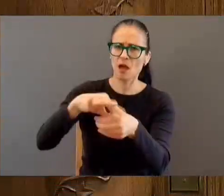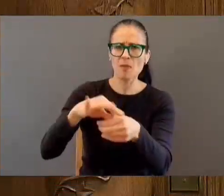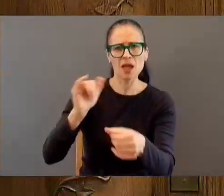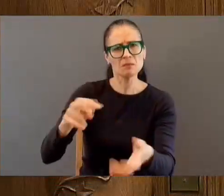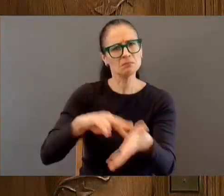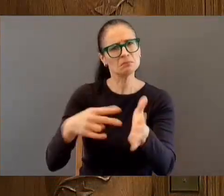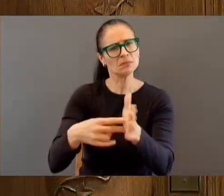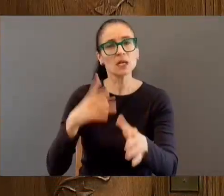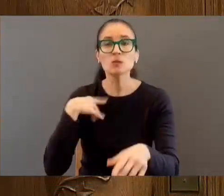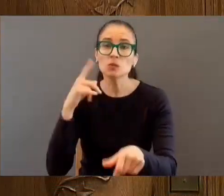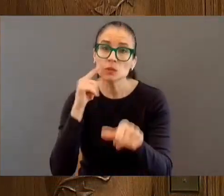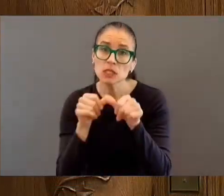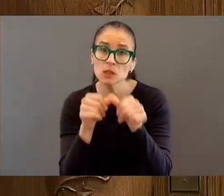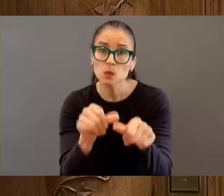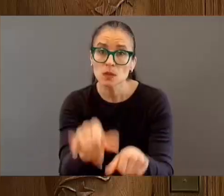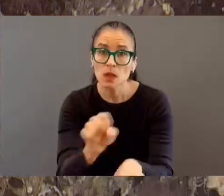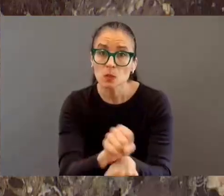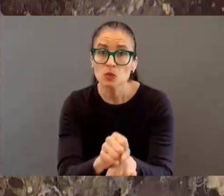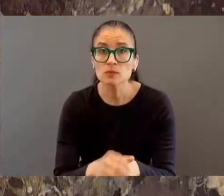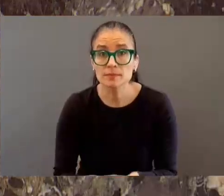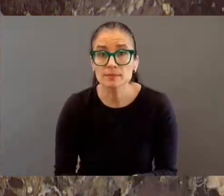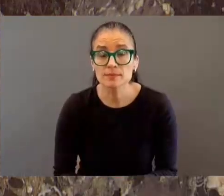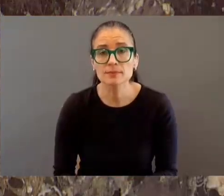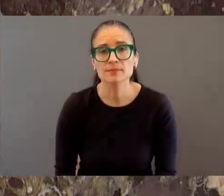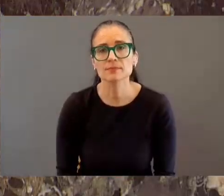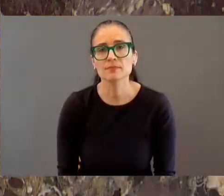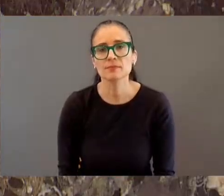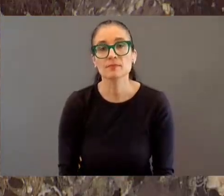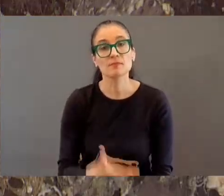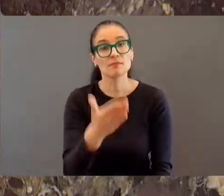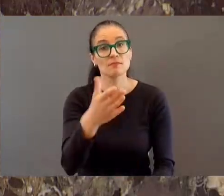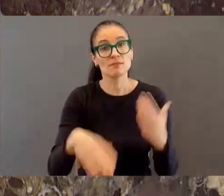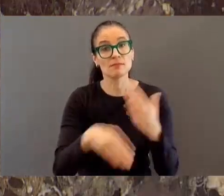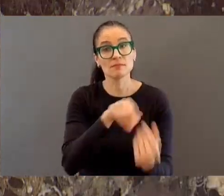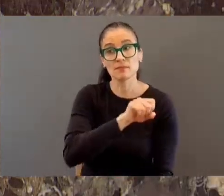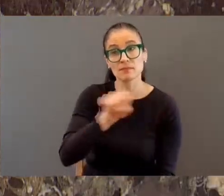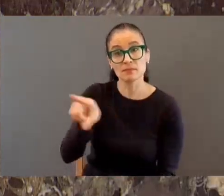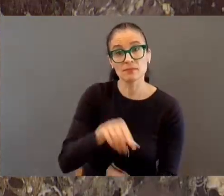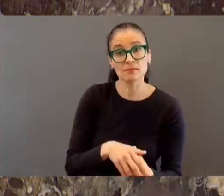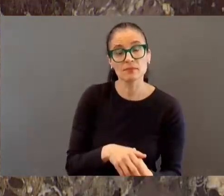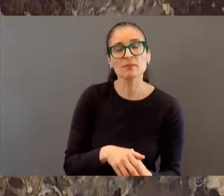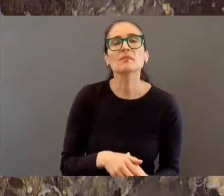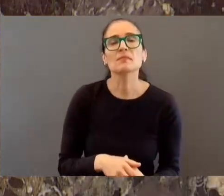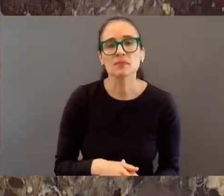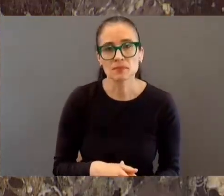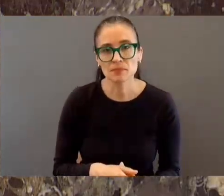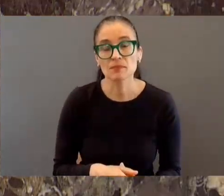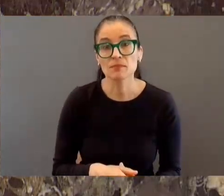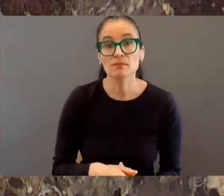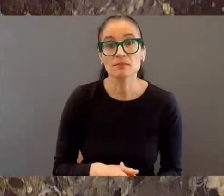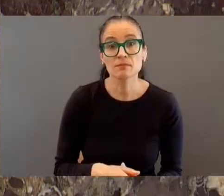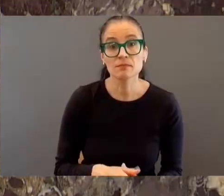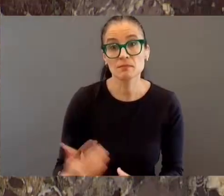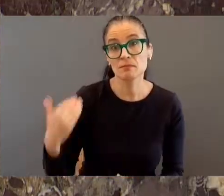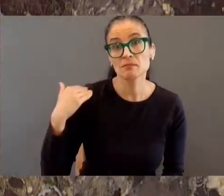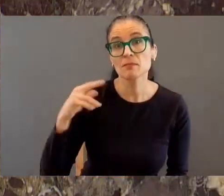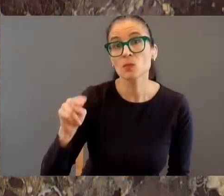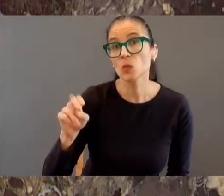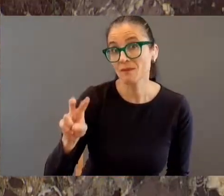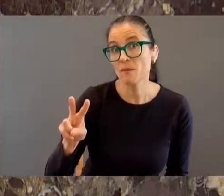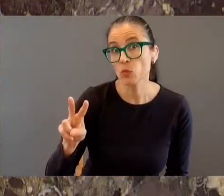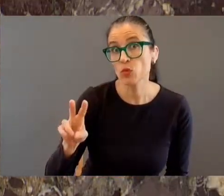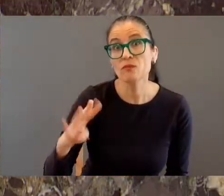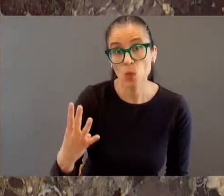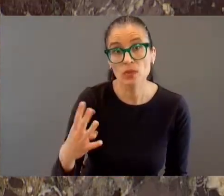Member supplemental. Thank you, Mr. Speaker. November 4th, 2024, that was the day on which the Premier committed to this